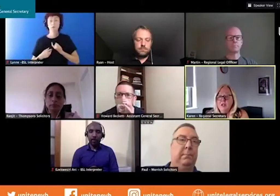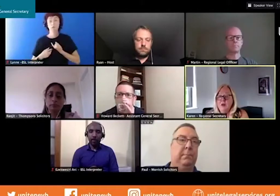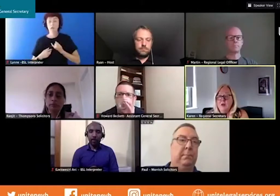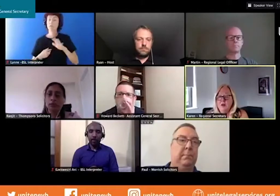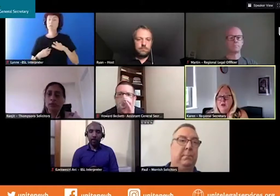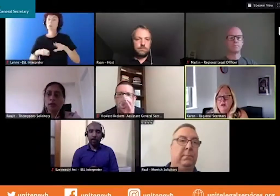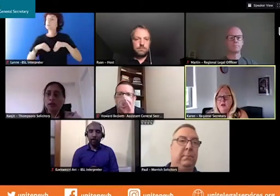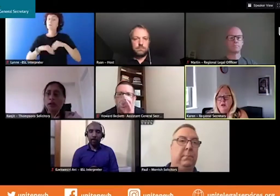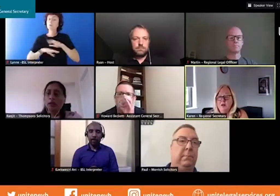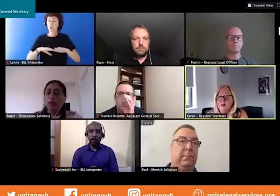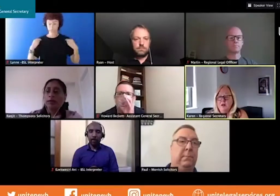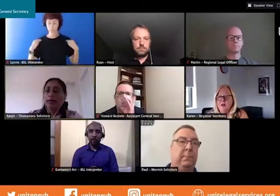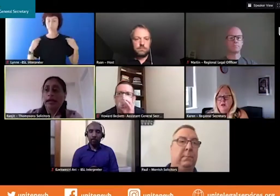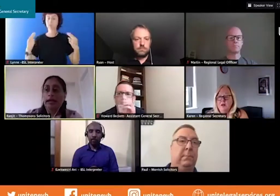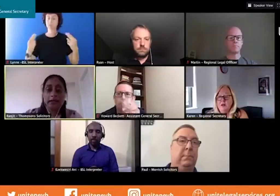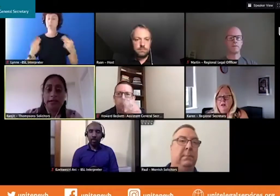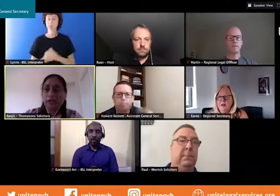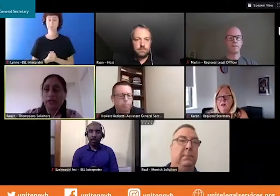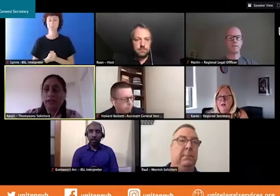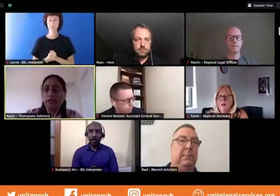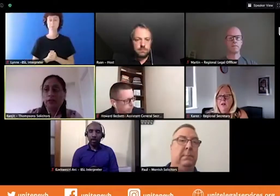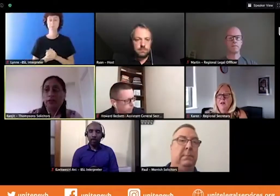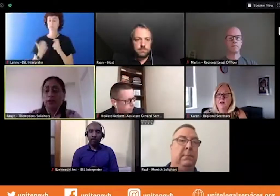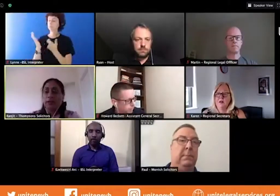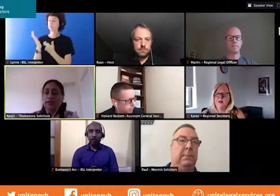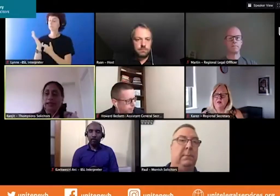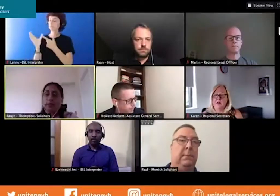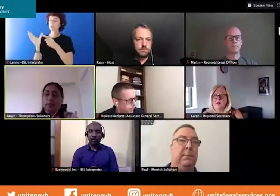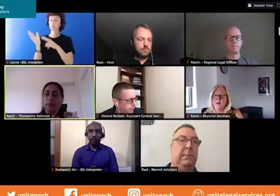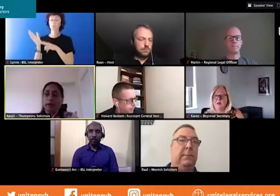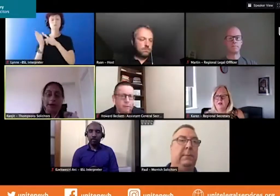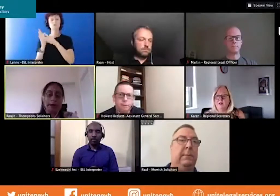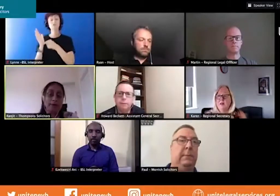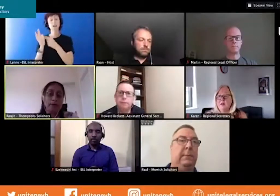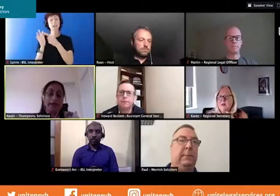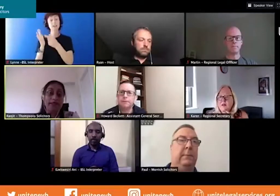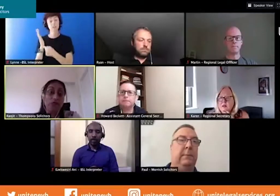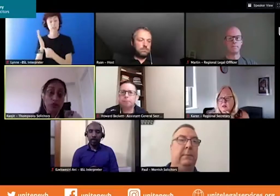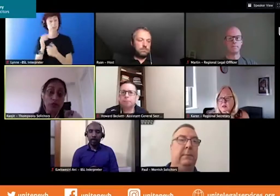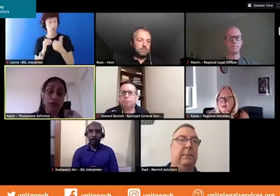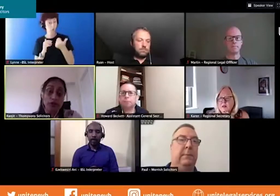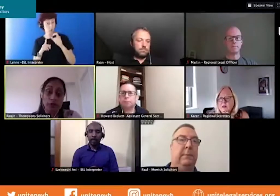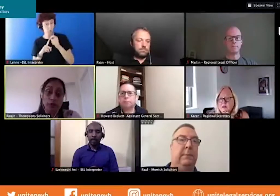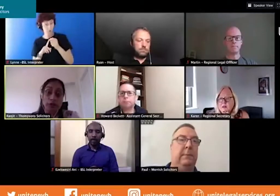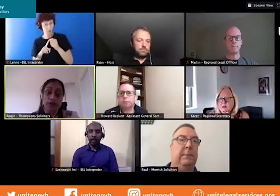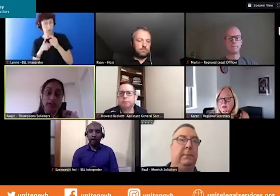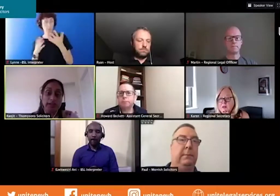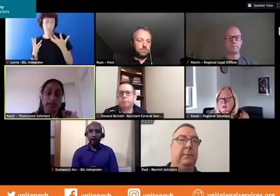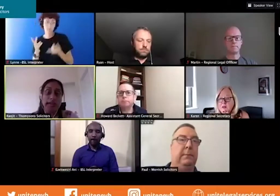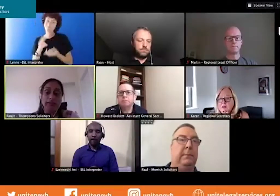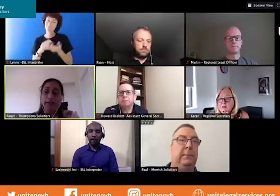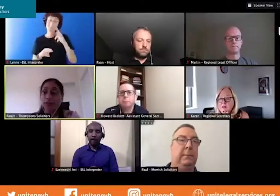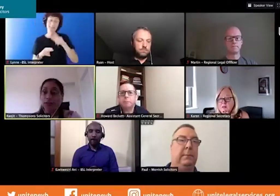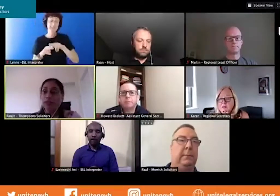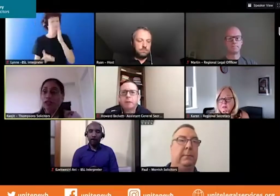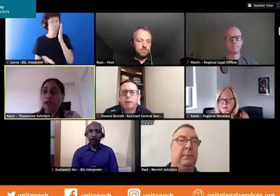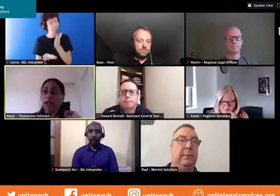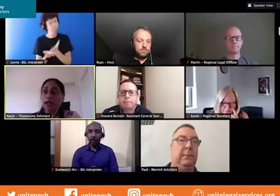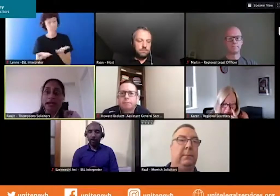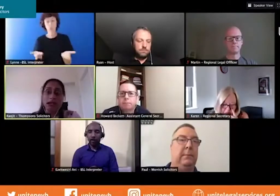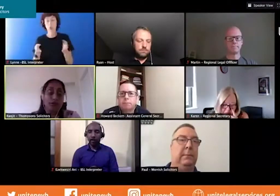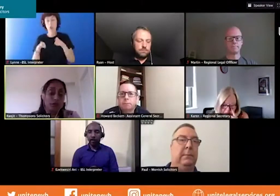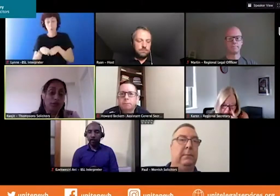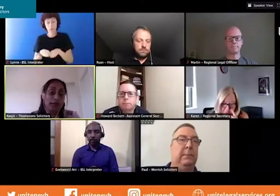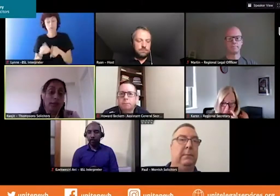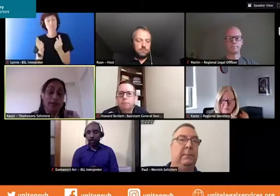this one? Well, I think Howard's made some really good points there, but what happens when things do go wrong, which they invariably do?